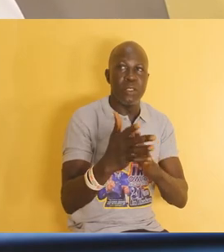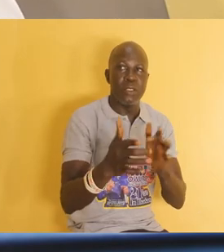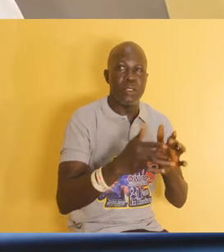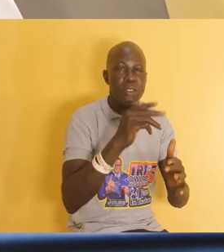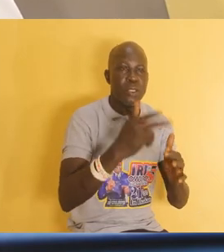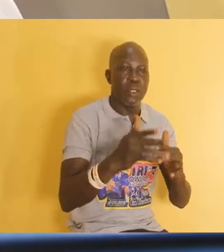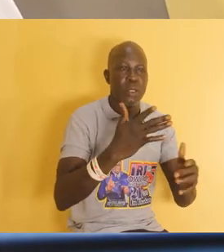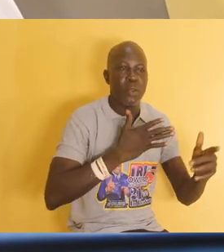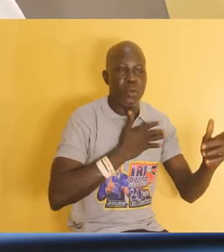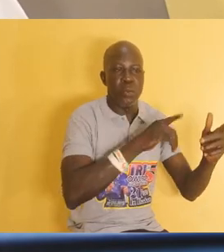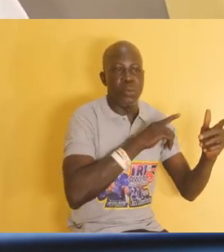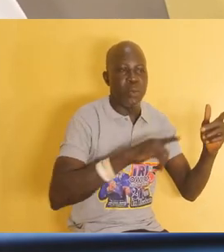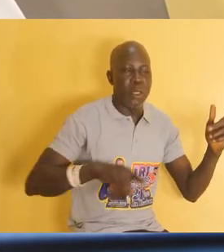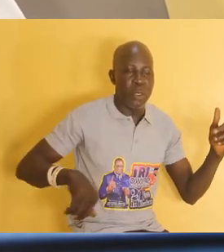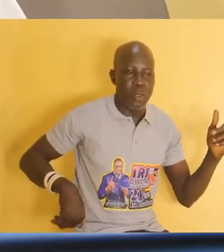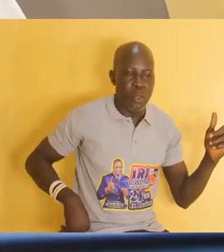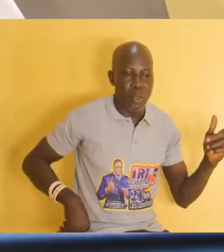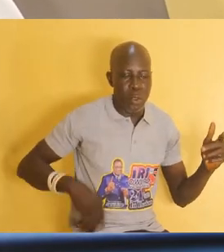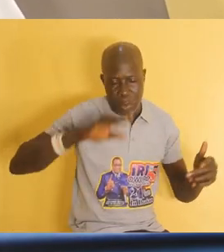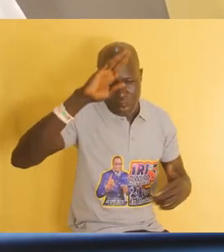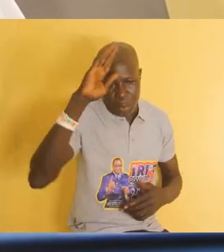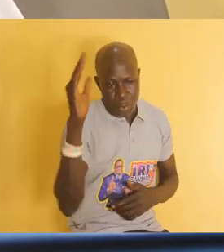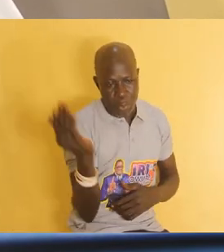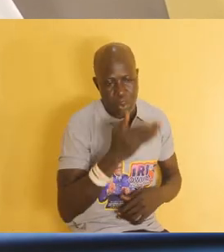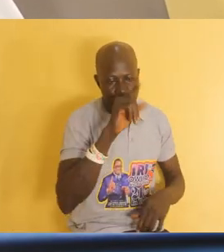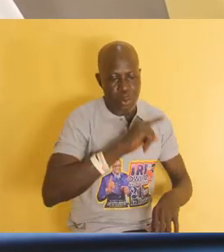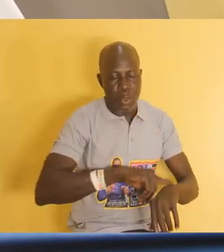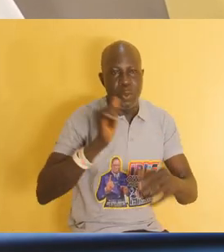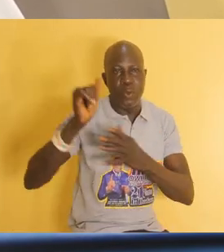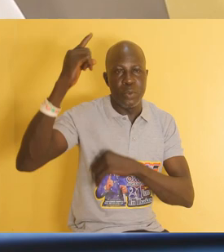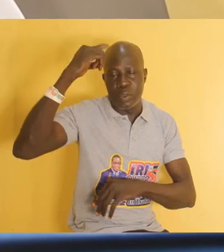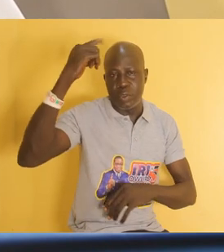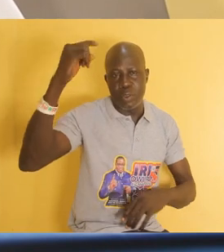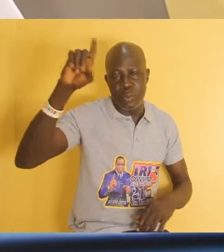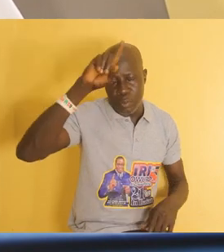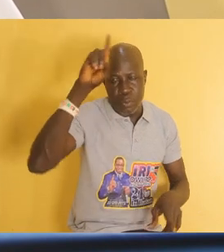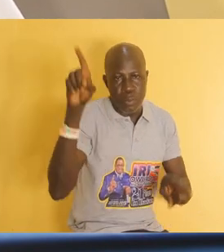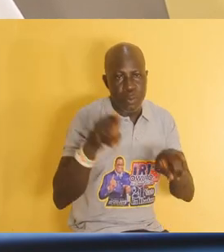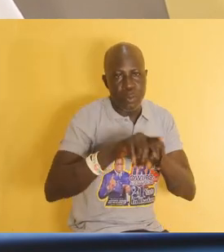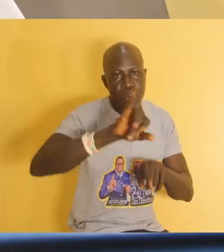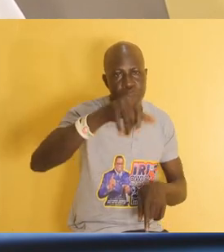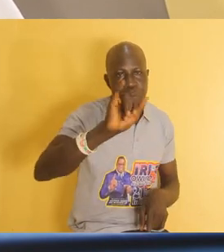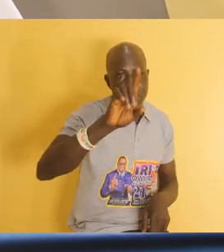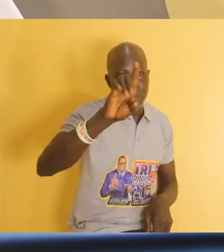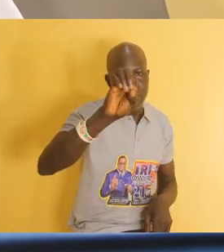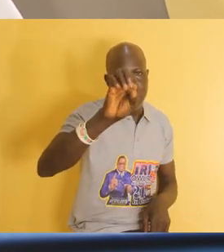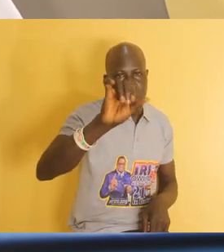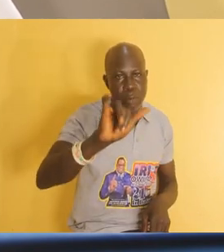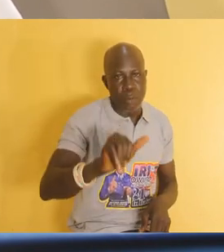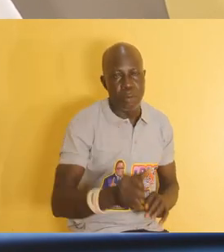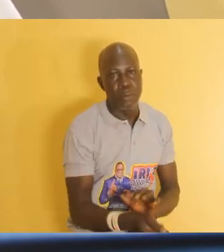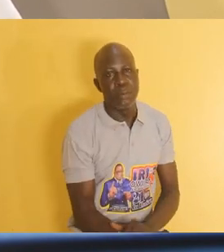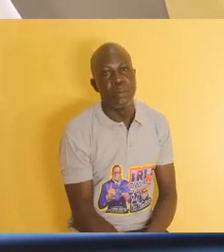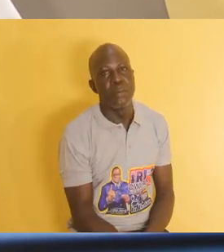wa amen Jesus name alone e kabo se balala welcome to segment of truth Rogide. Apostle bankala to wa nbe